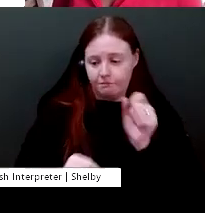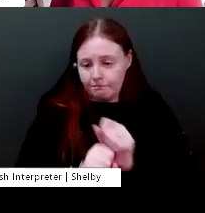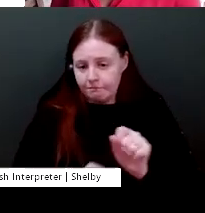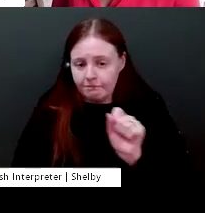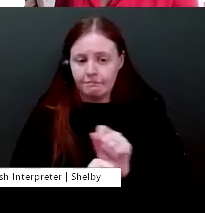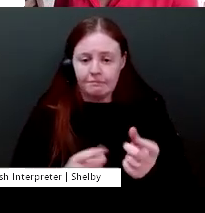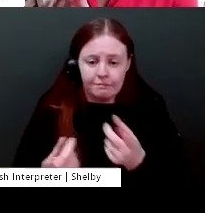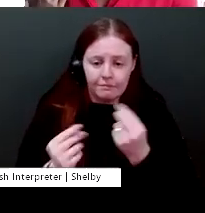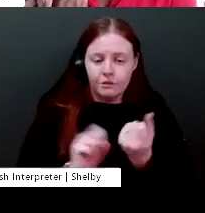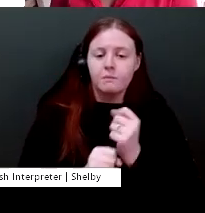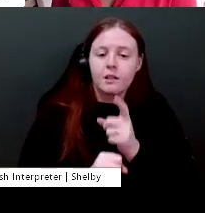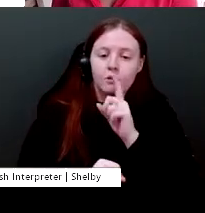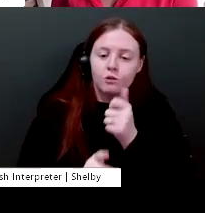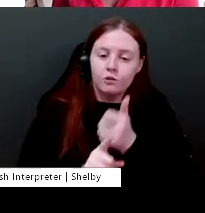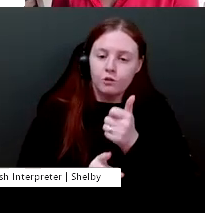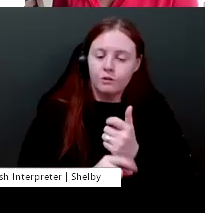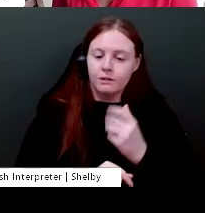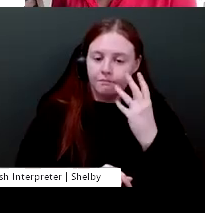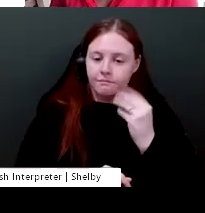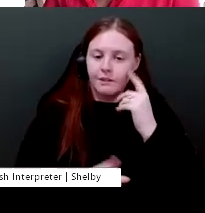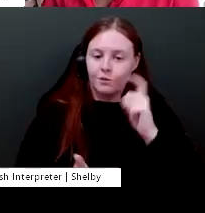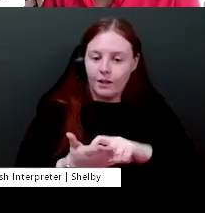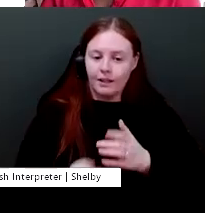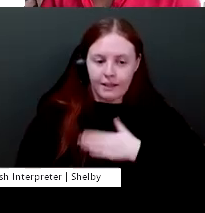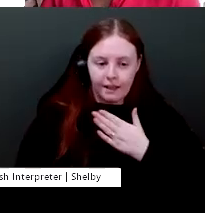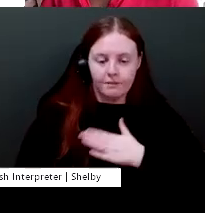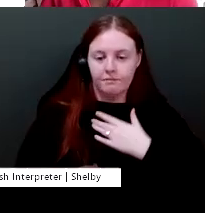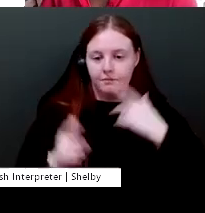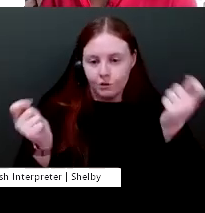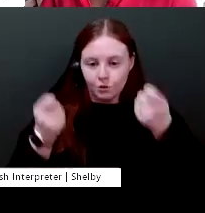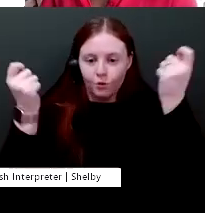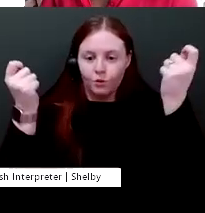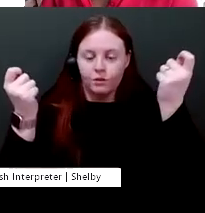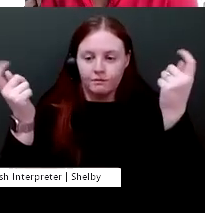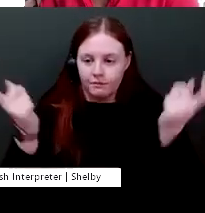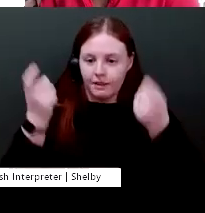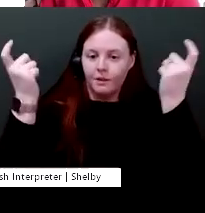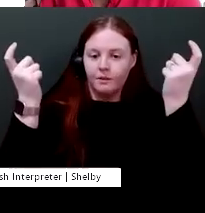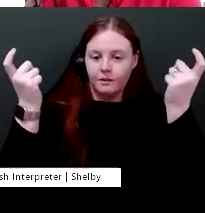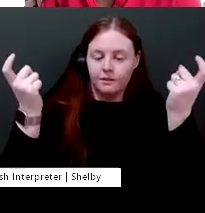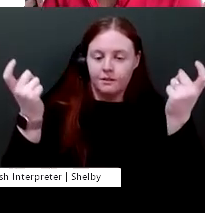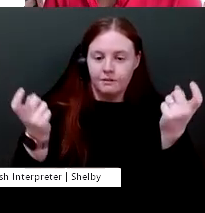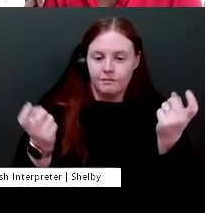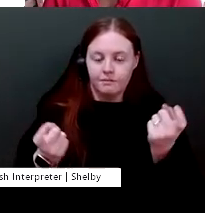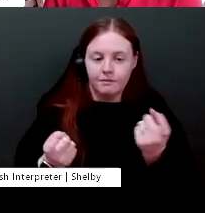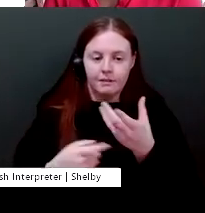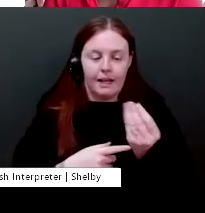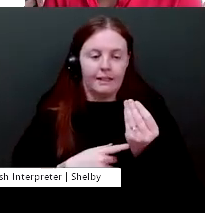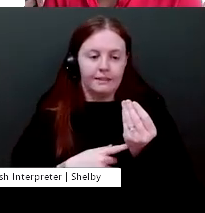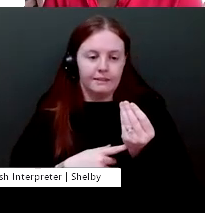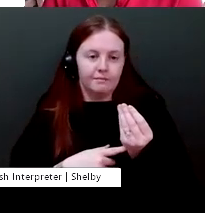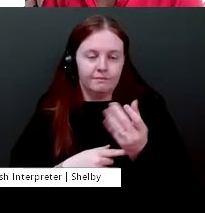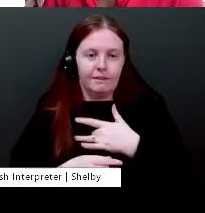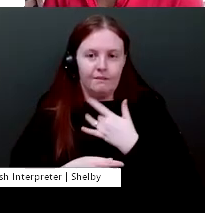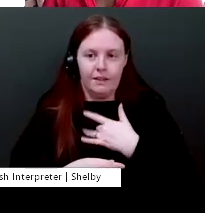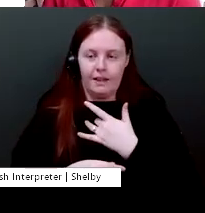have moments of joy, moments of celebration, moments of reclaiming is really